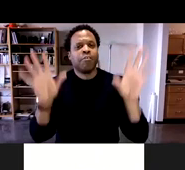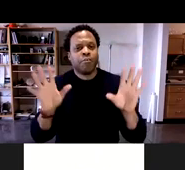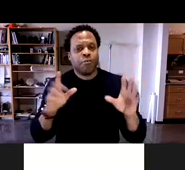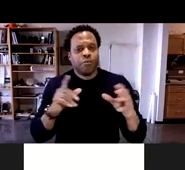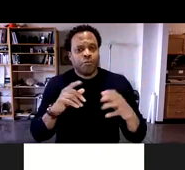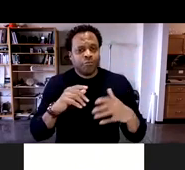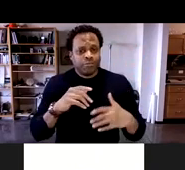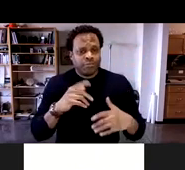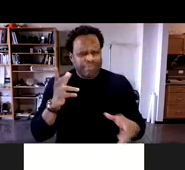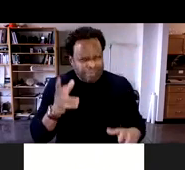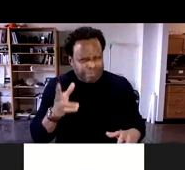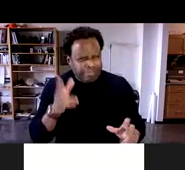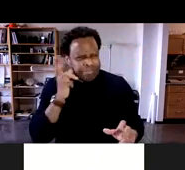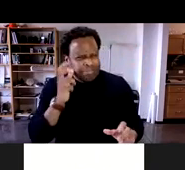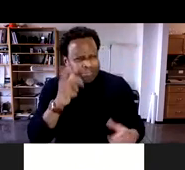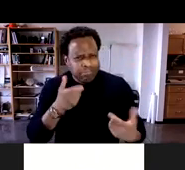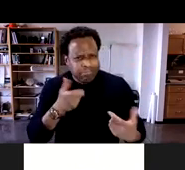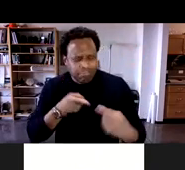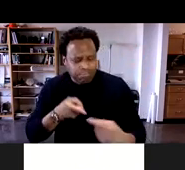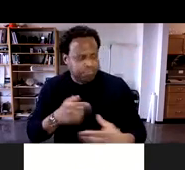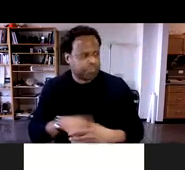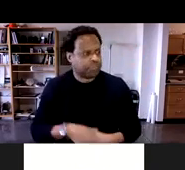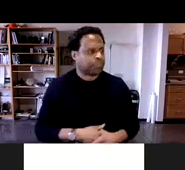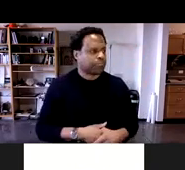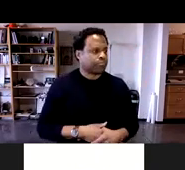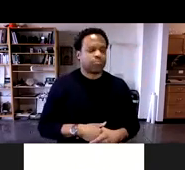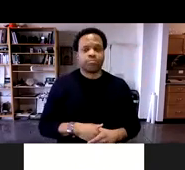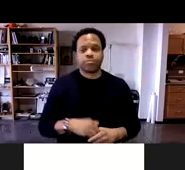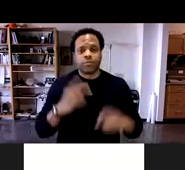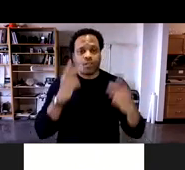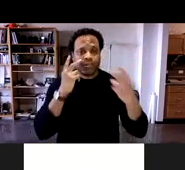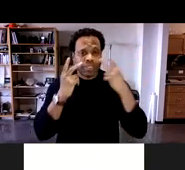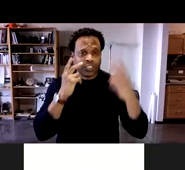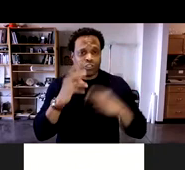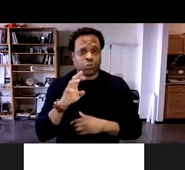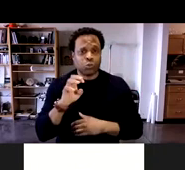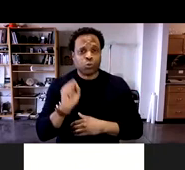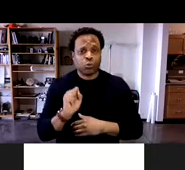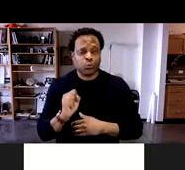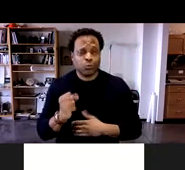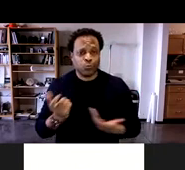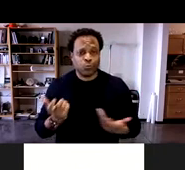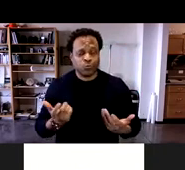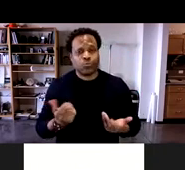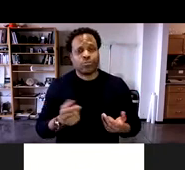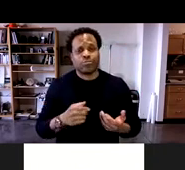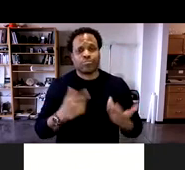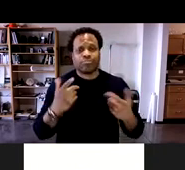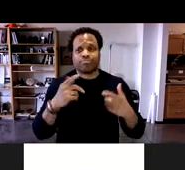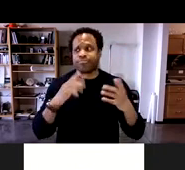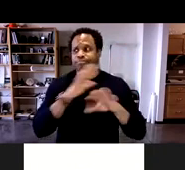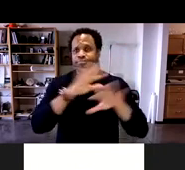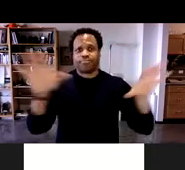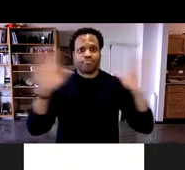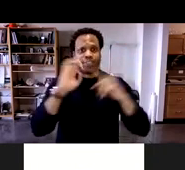lip reading, then that's gone too because the mask is there. And it's often very hard to hear because now your voices are all muffled.